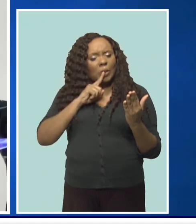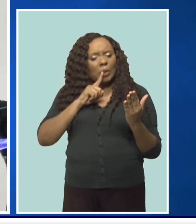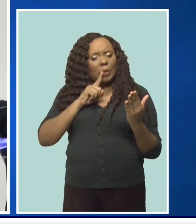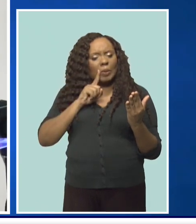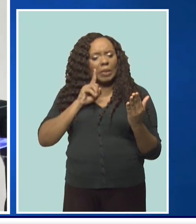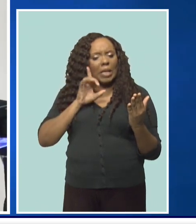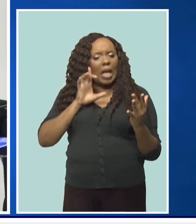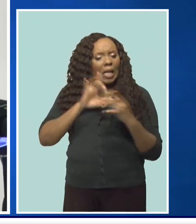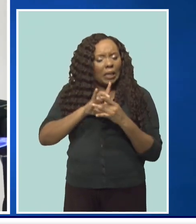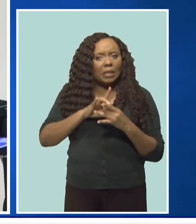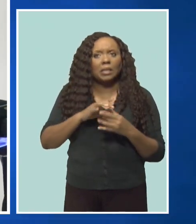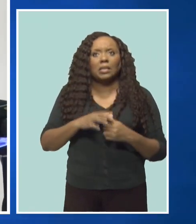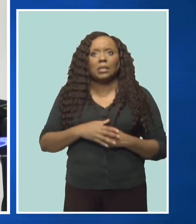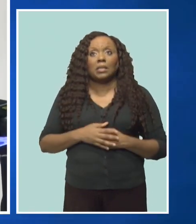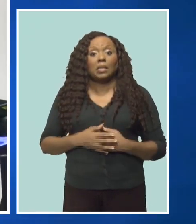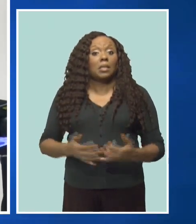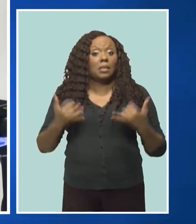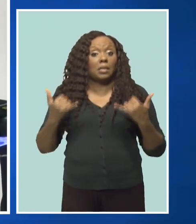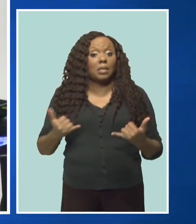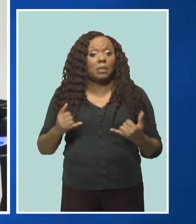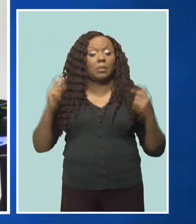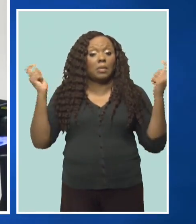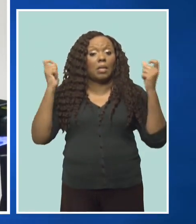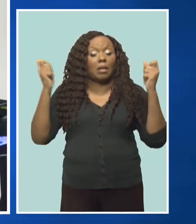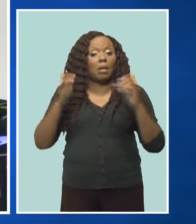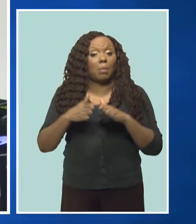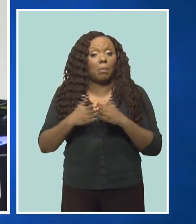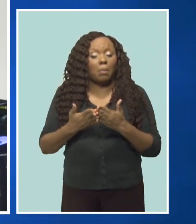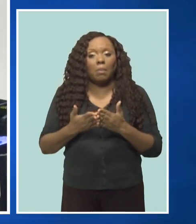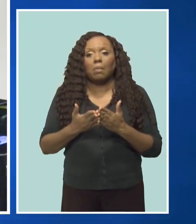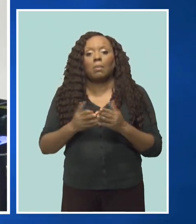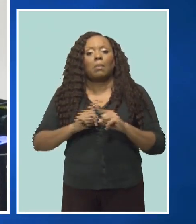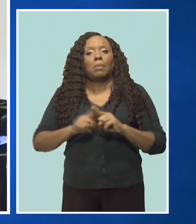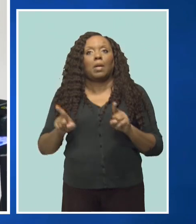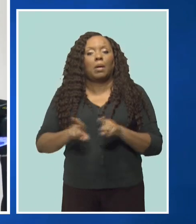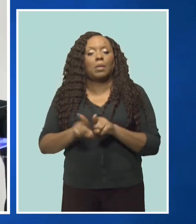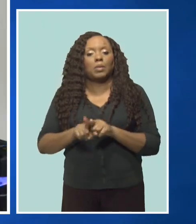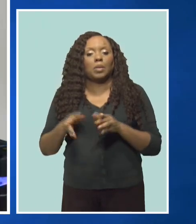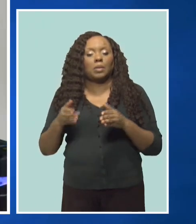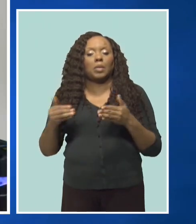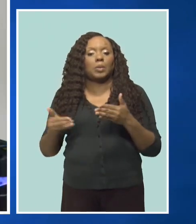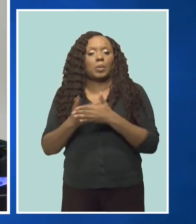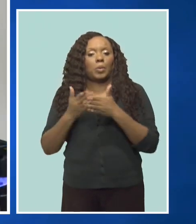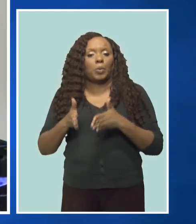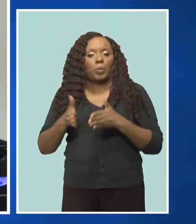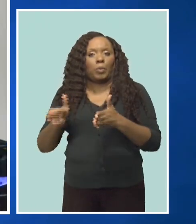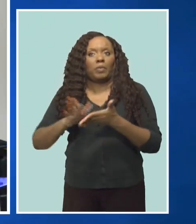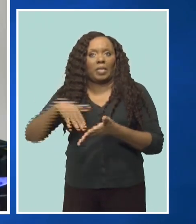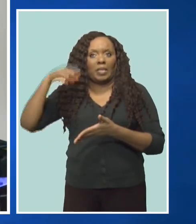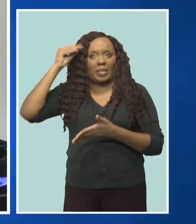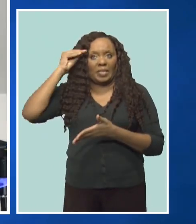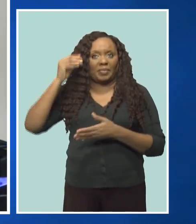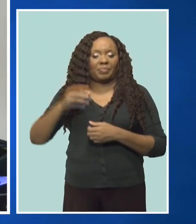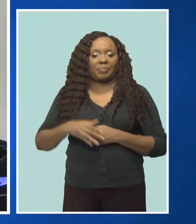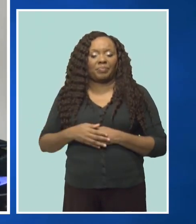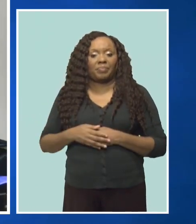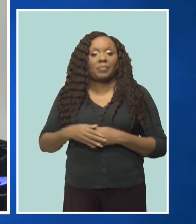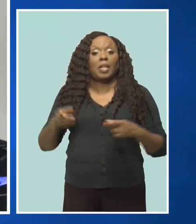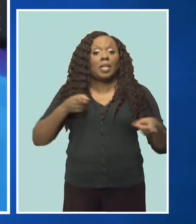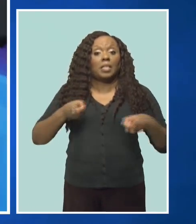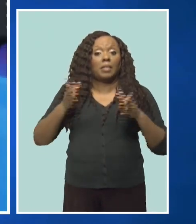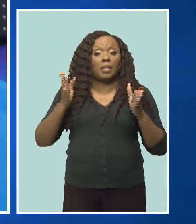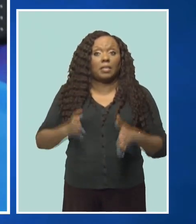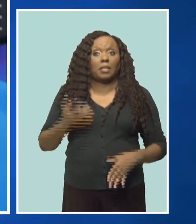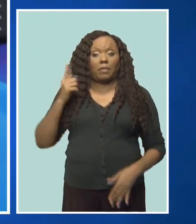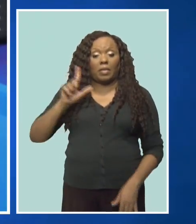celebrating a book, but a new pathway to learning. Director of the National Library Service, Jennifer Yard,